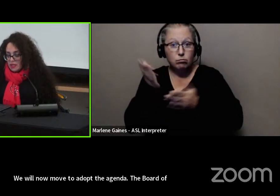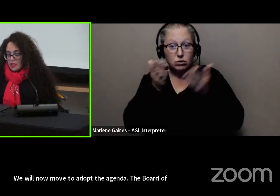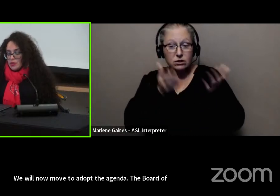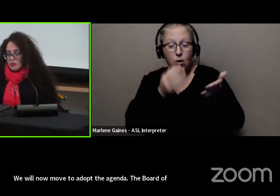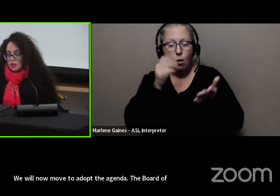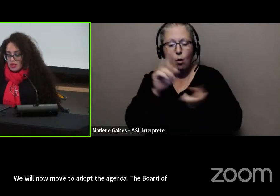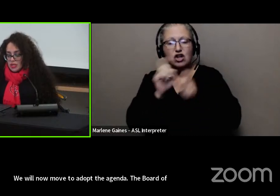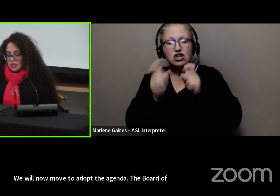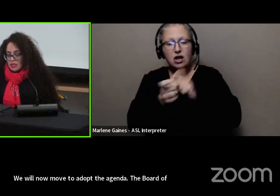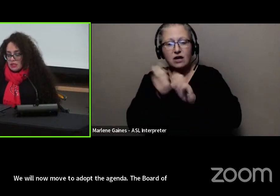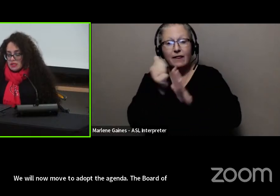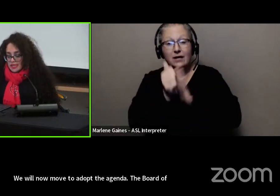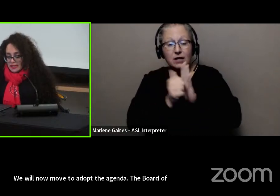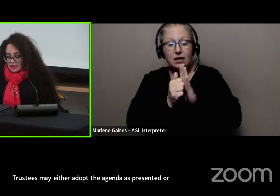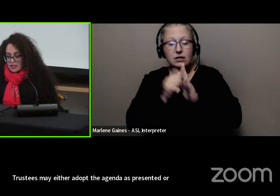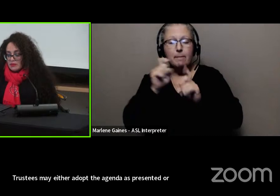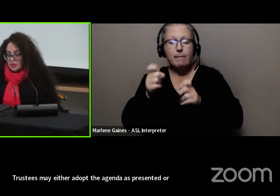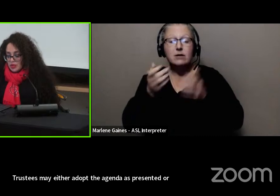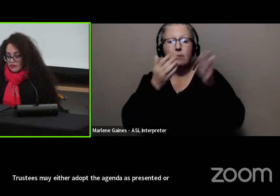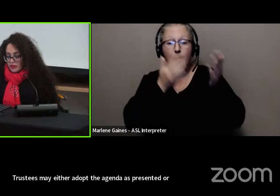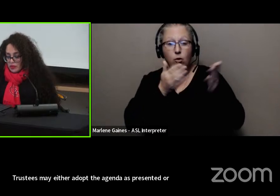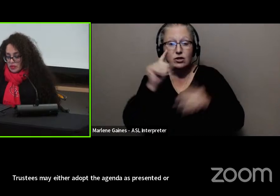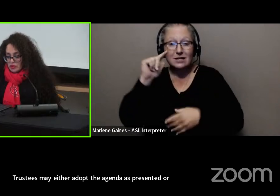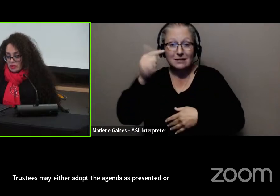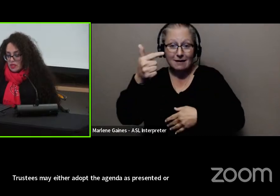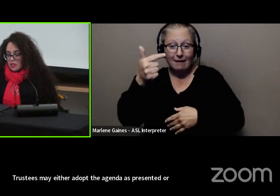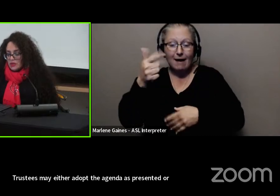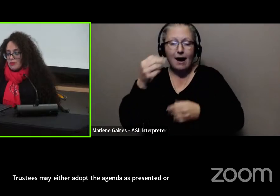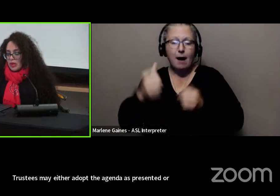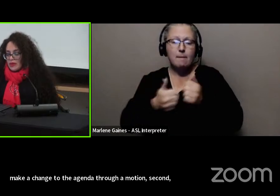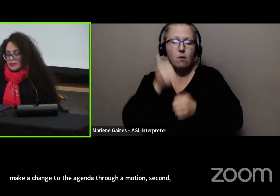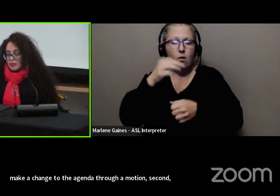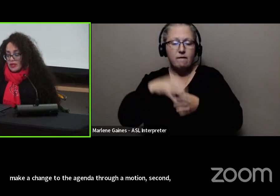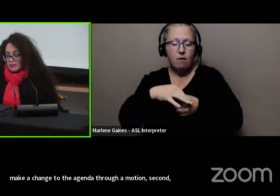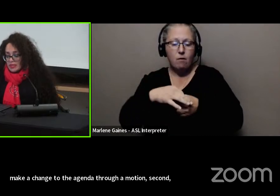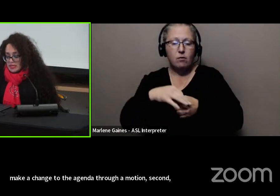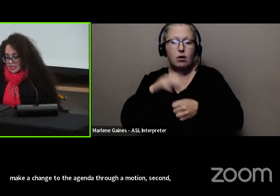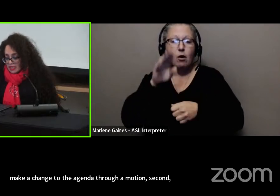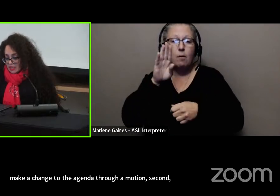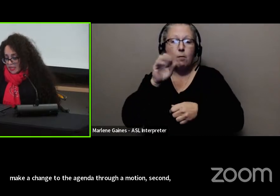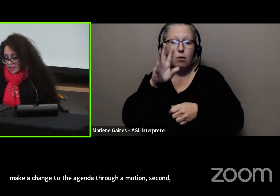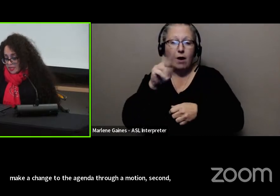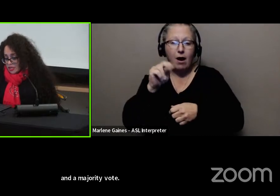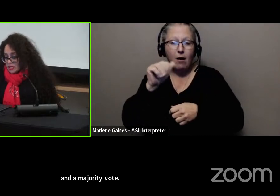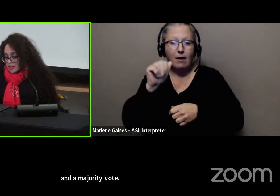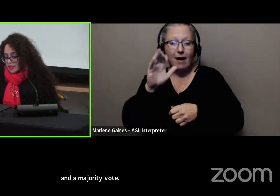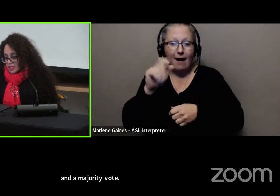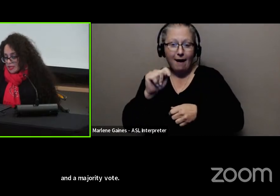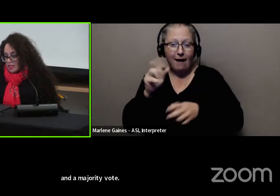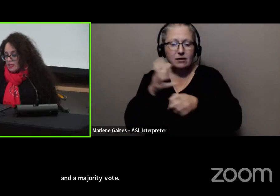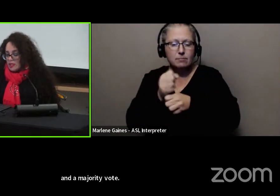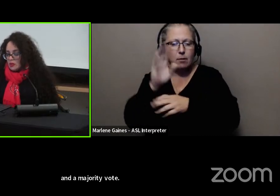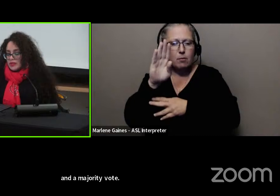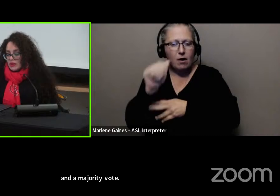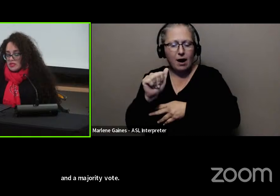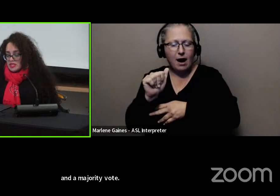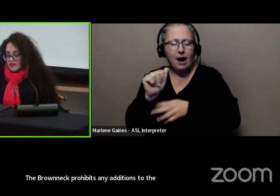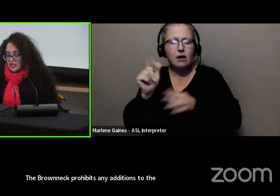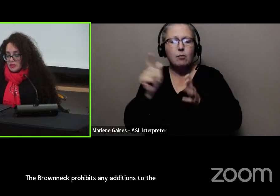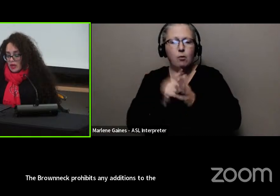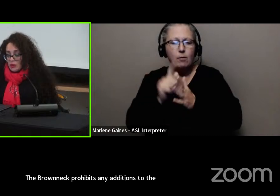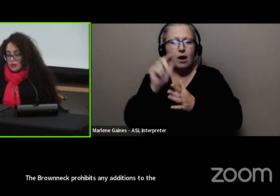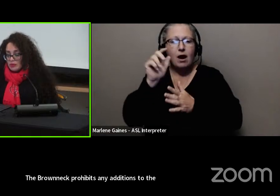agenda through a motion, second, and a majority vote. The Brown Act prohibits any additions to the agenda without